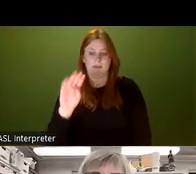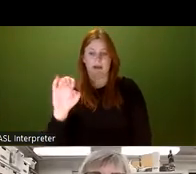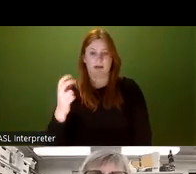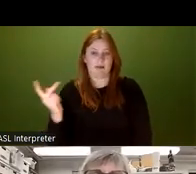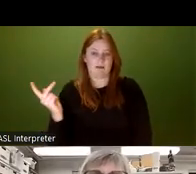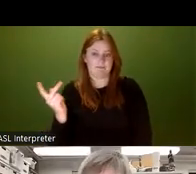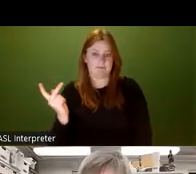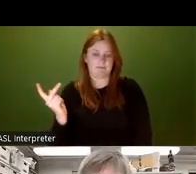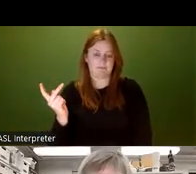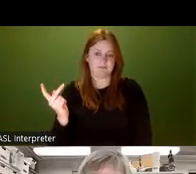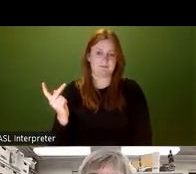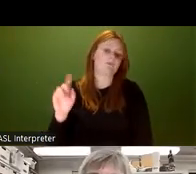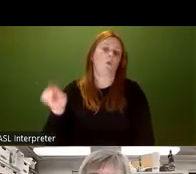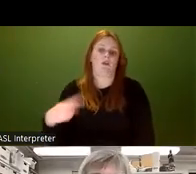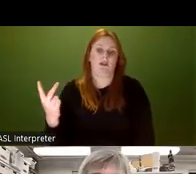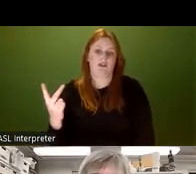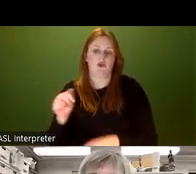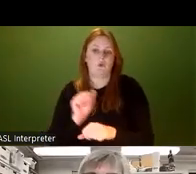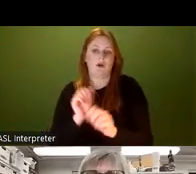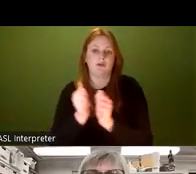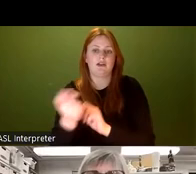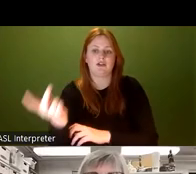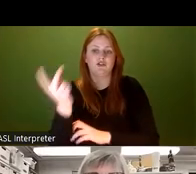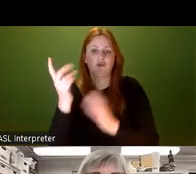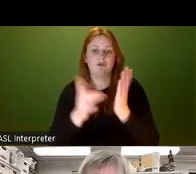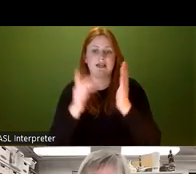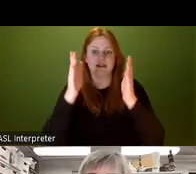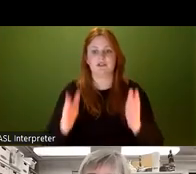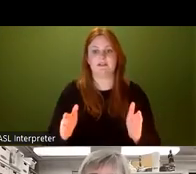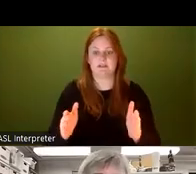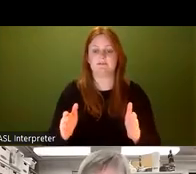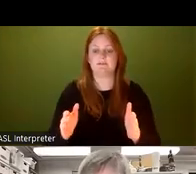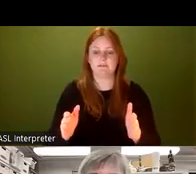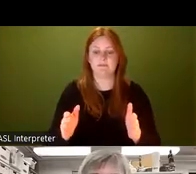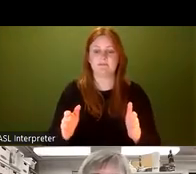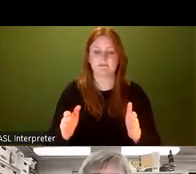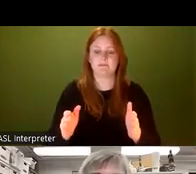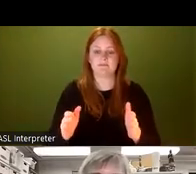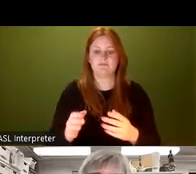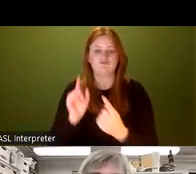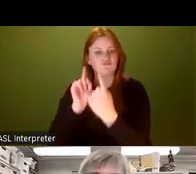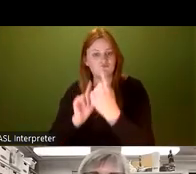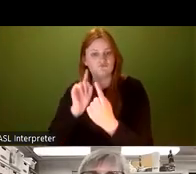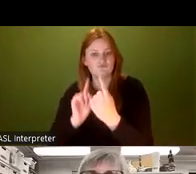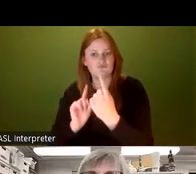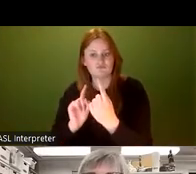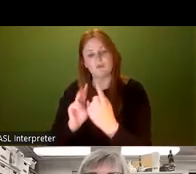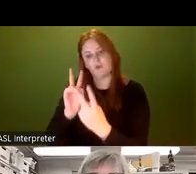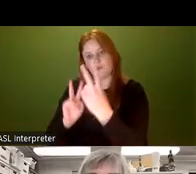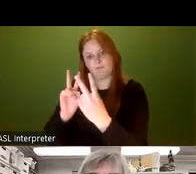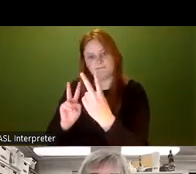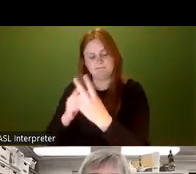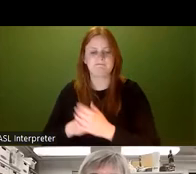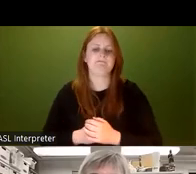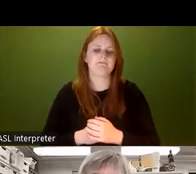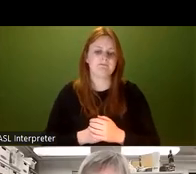with two technicians, just one-on-one the whole time. And